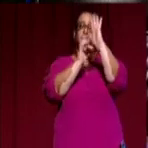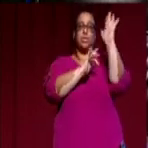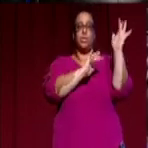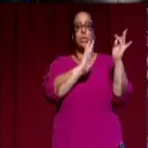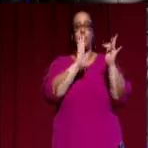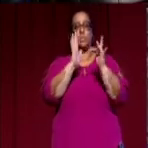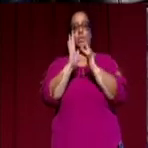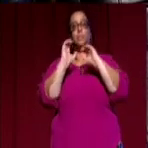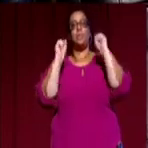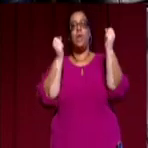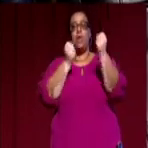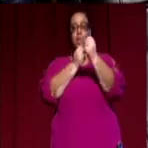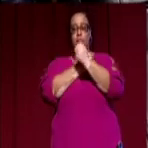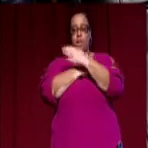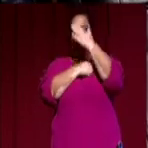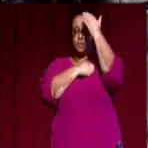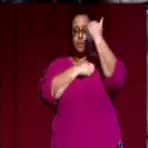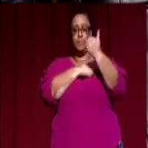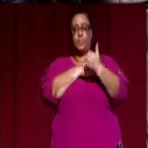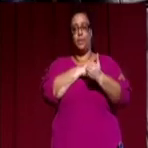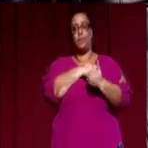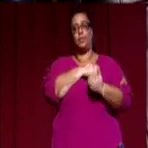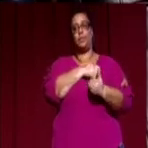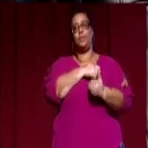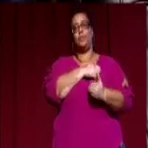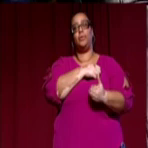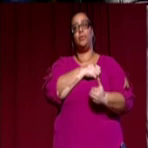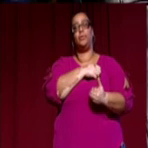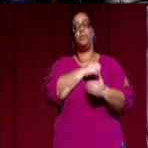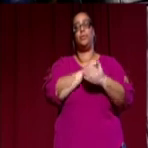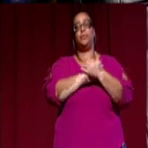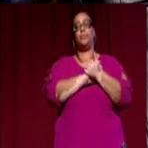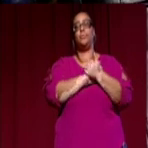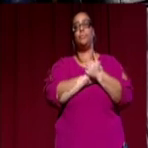Yes, Jesus, he loves me.